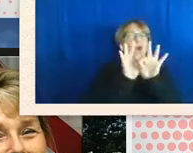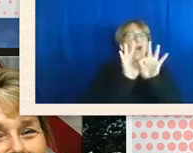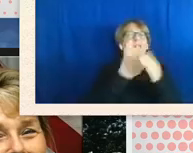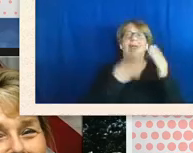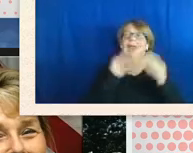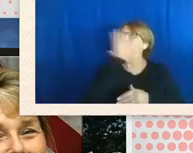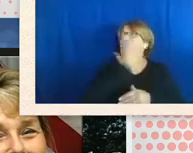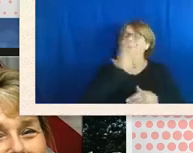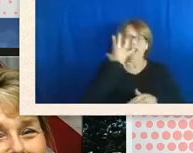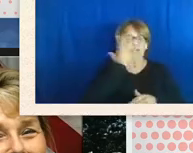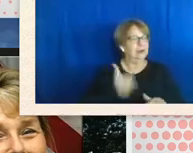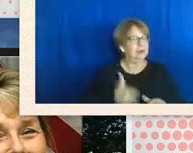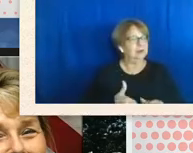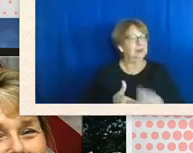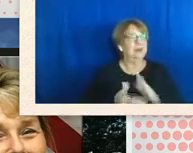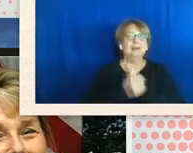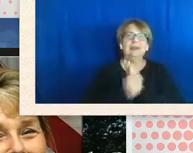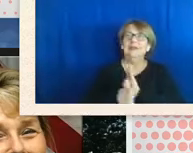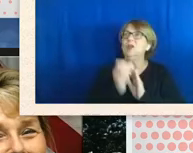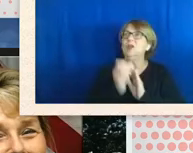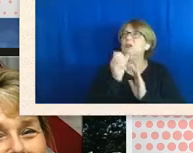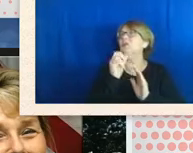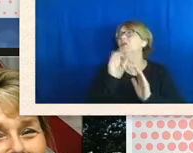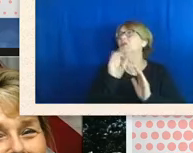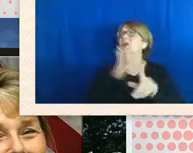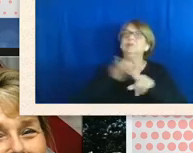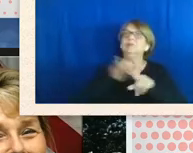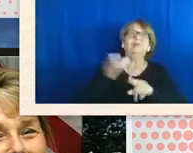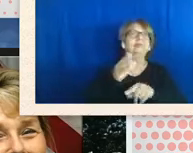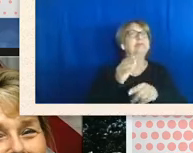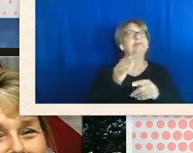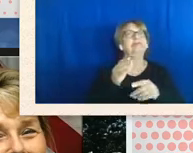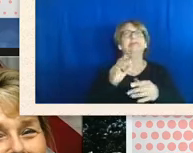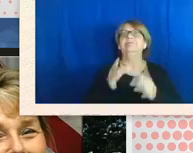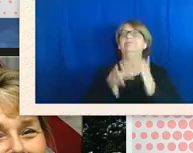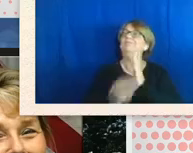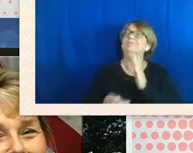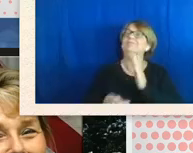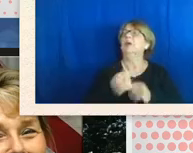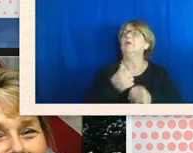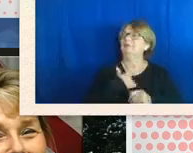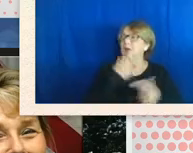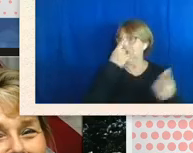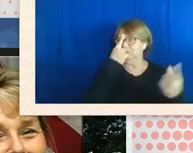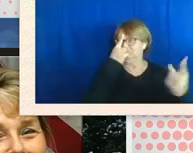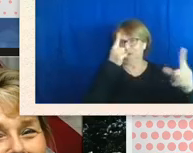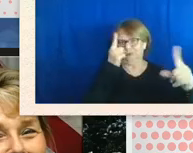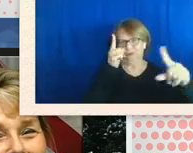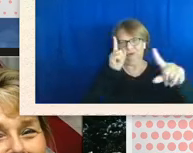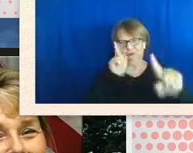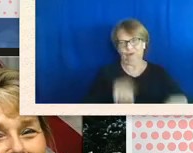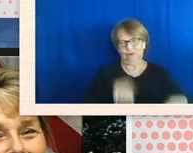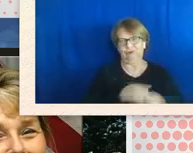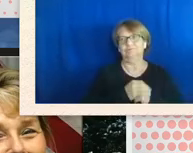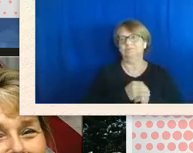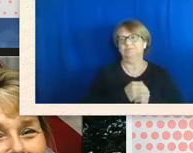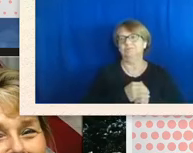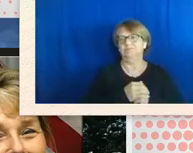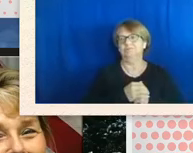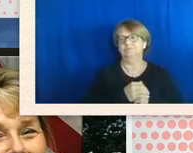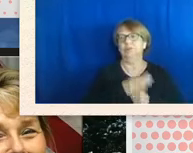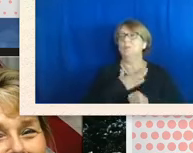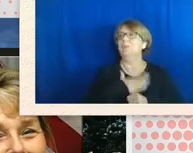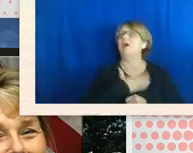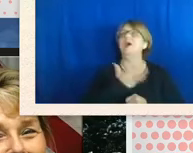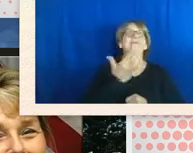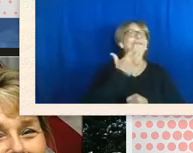giftedness, or skill. I totally agree with him. And let me leave with my very favorite quote